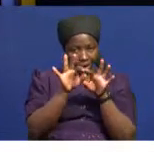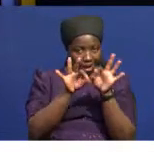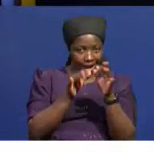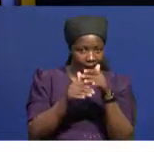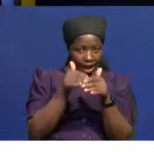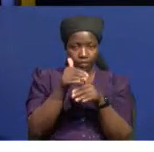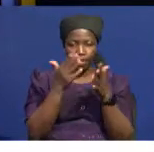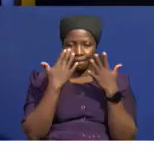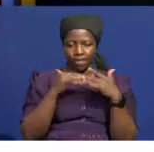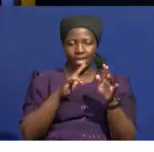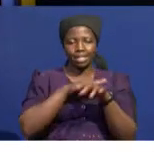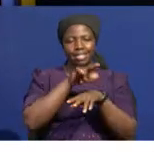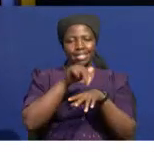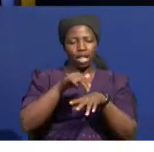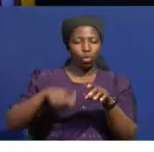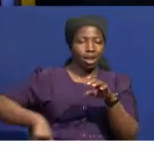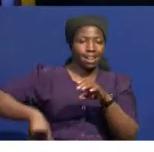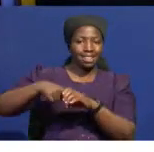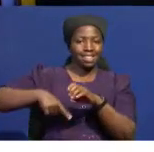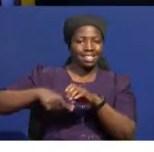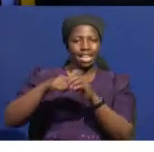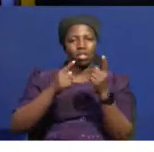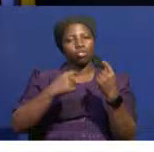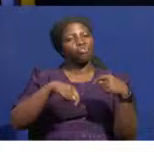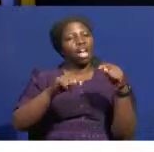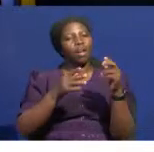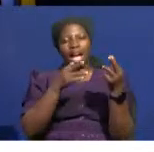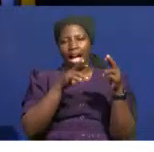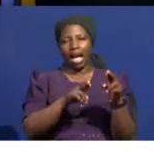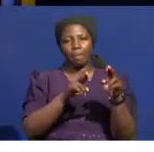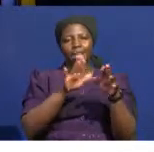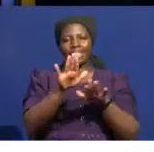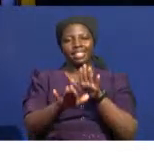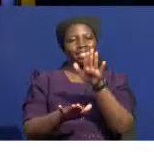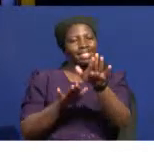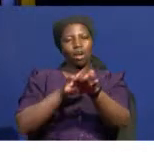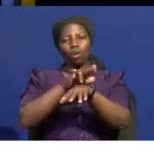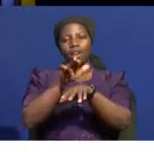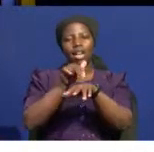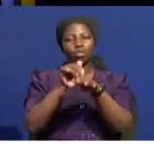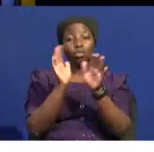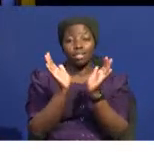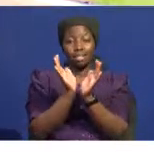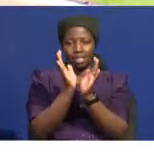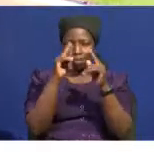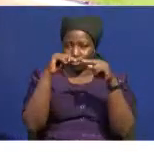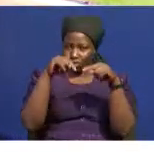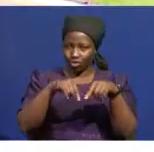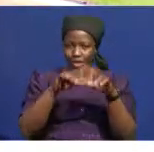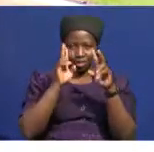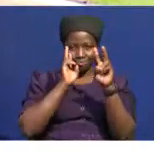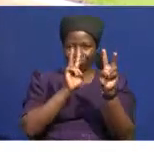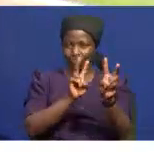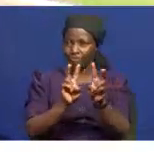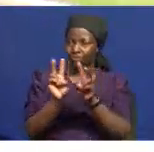of the national relay trials held at the Nyayo National Stadium today. Let's take a look.